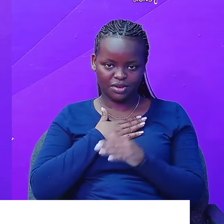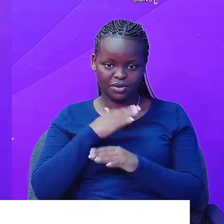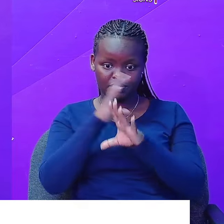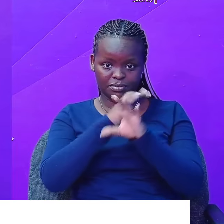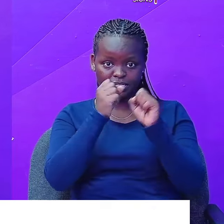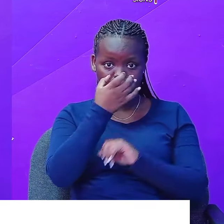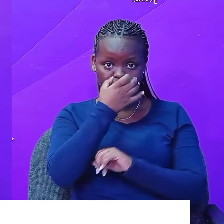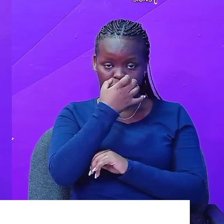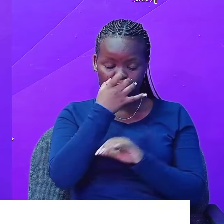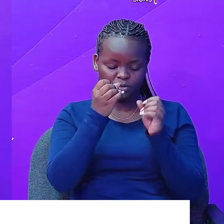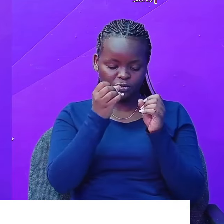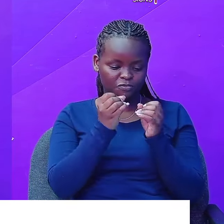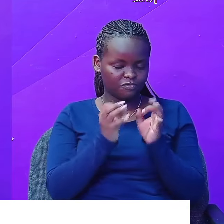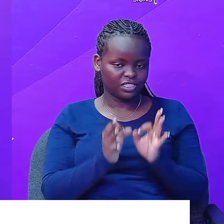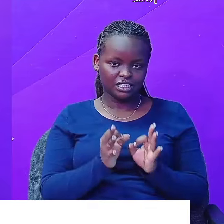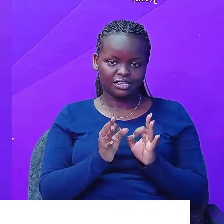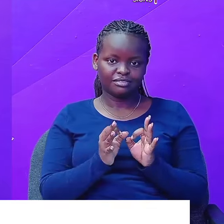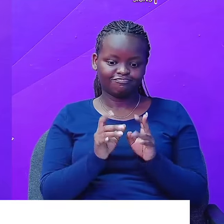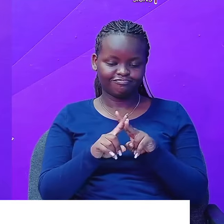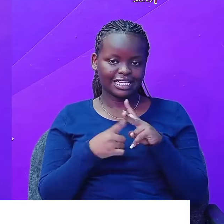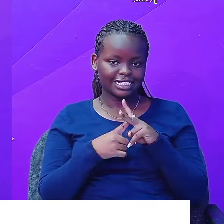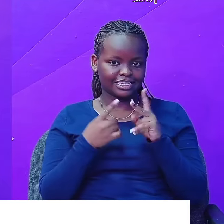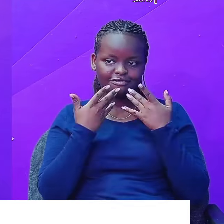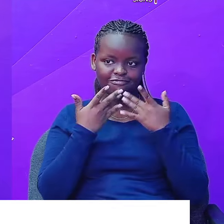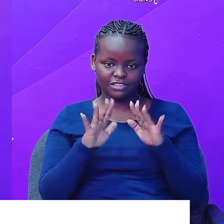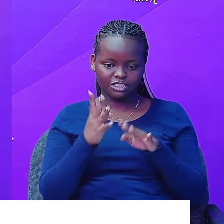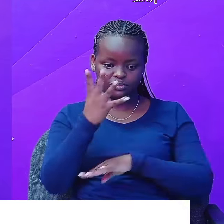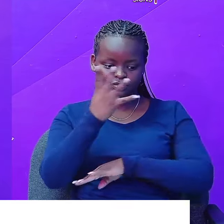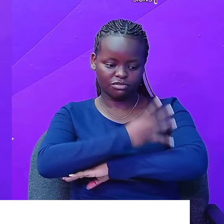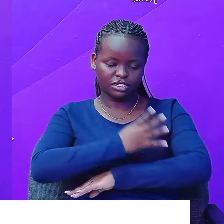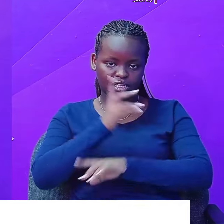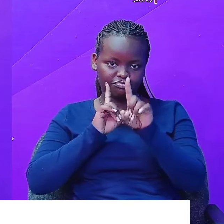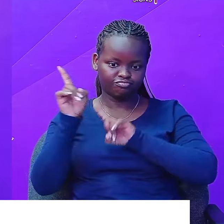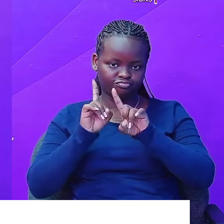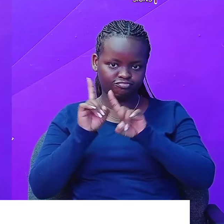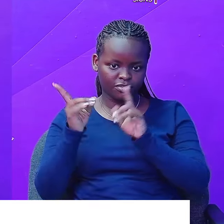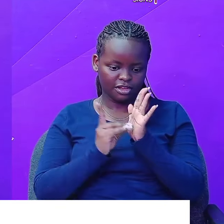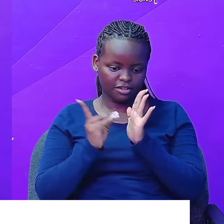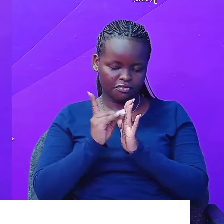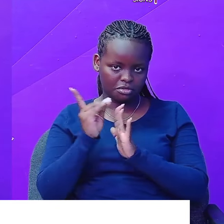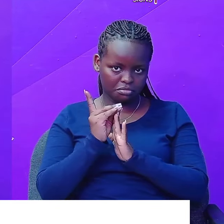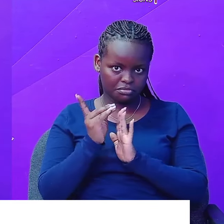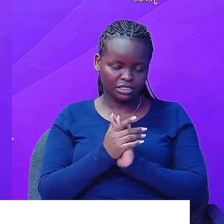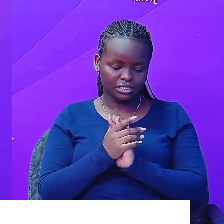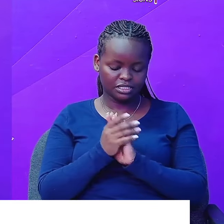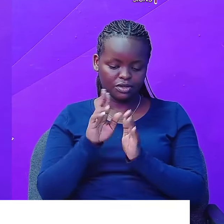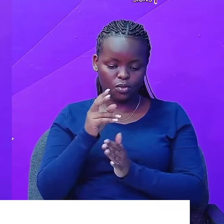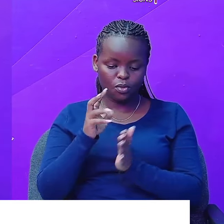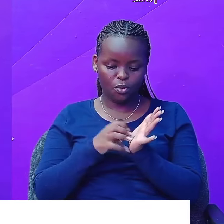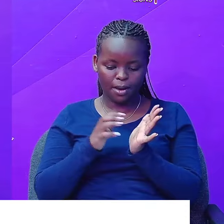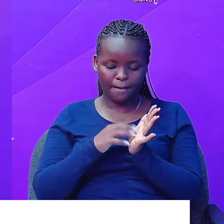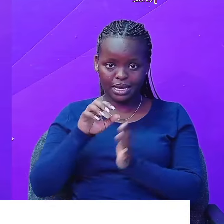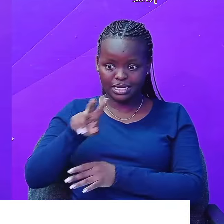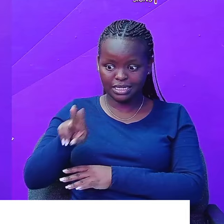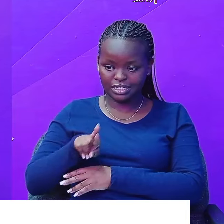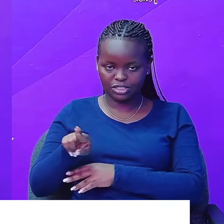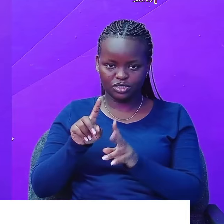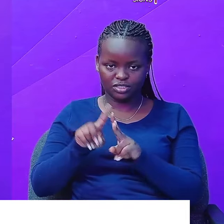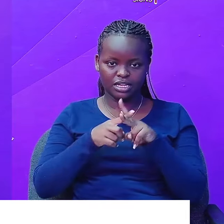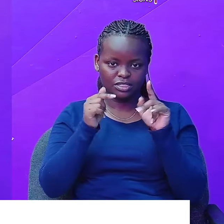Ruto has officially commenced a crucial 4-day development tour of the Ukambani region beginning today. The